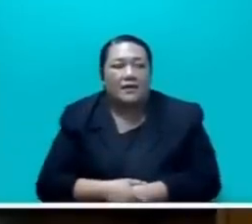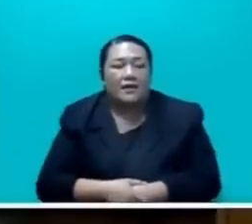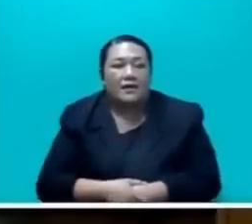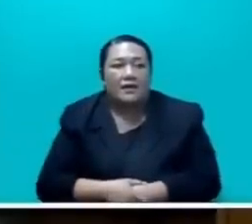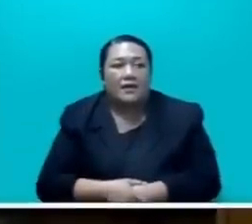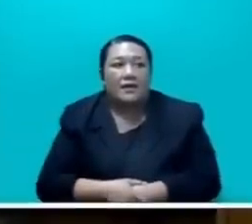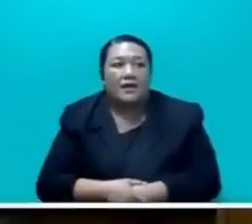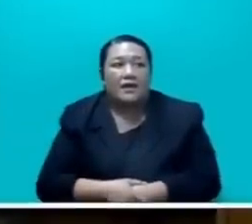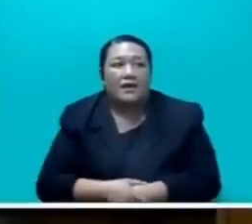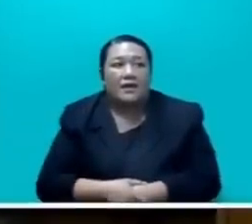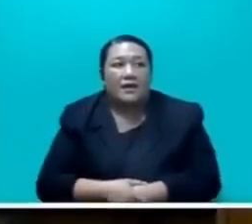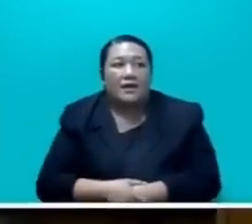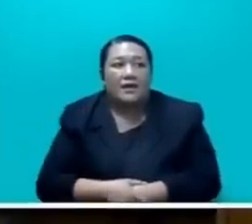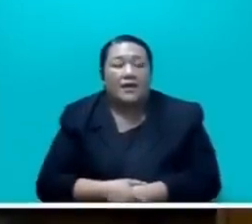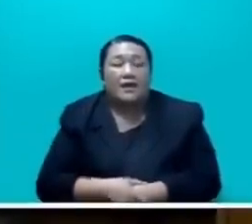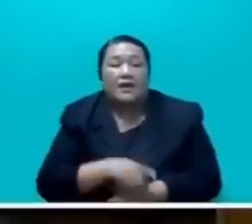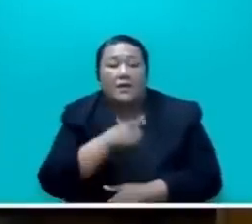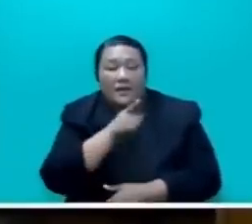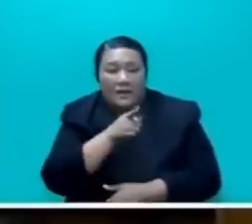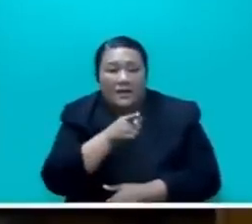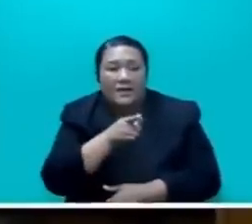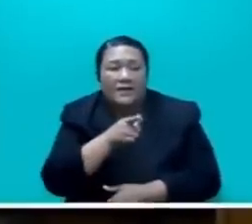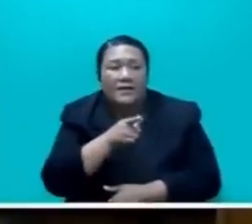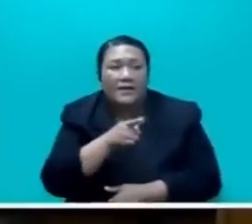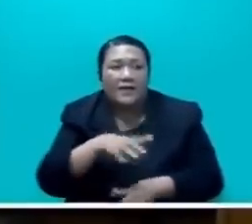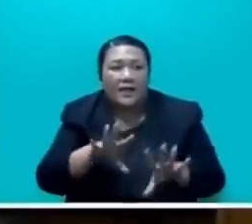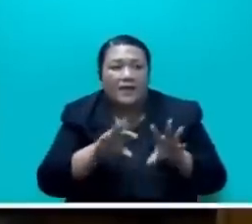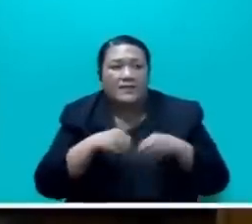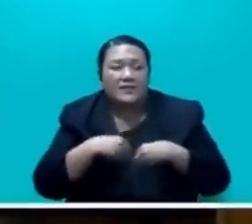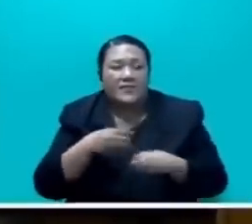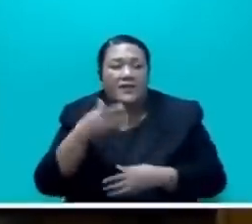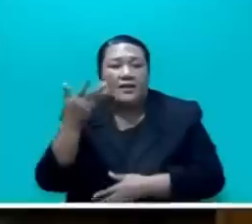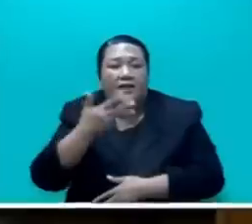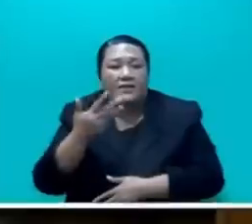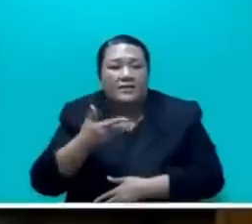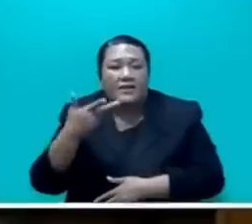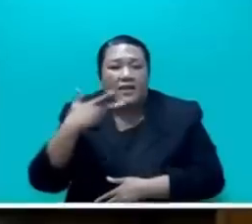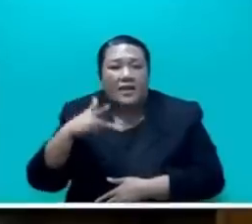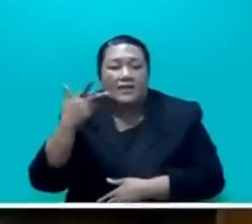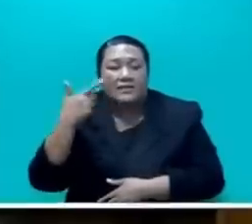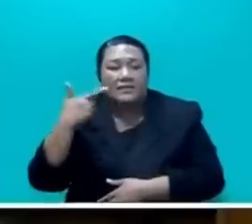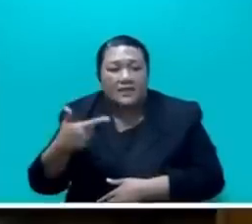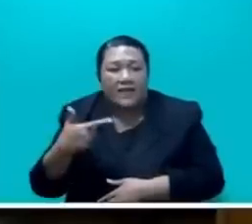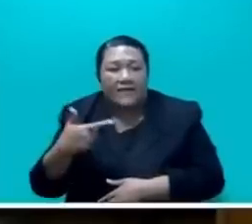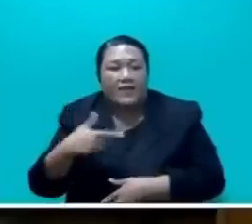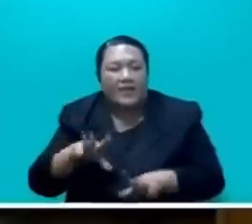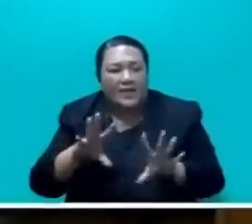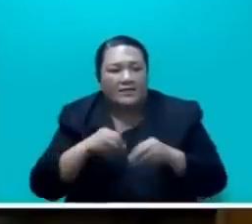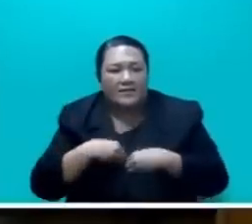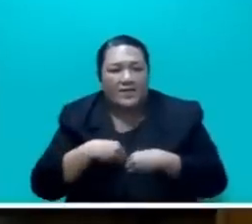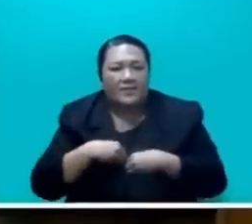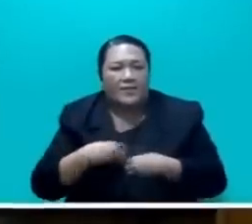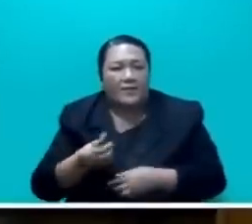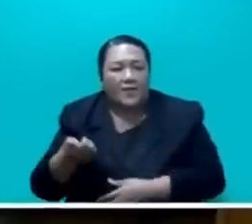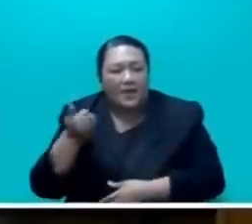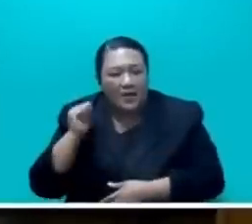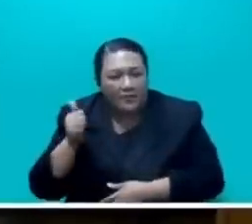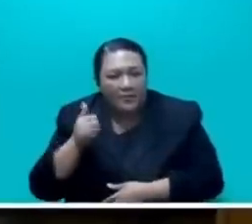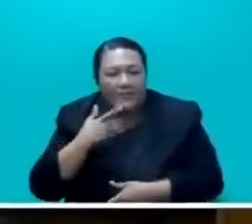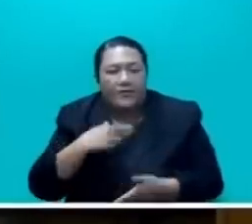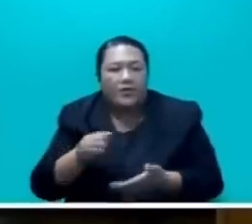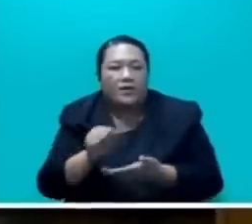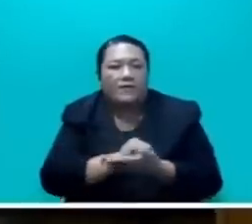that accepted our actions in 1987 and forgave us. And that